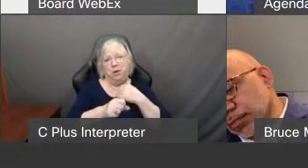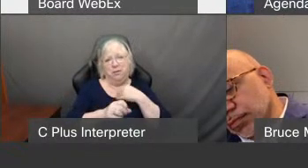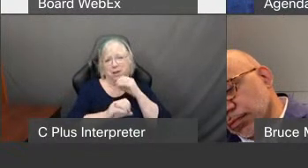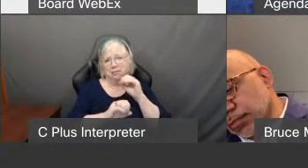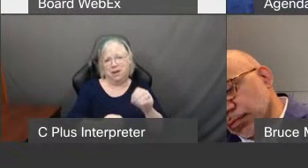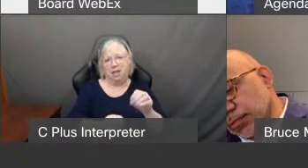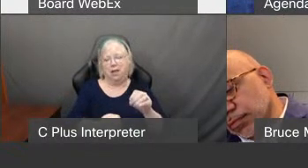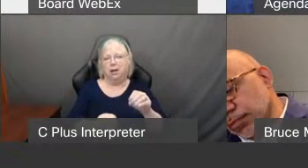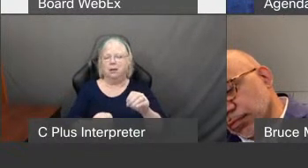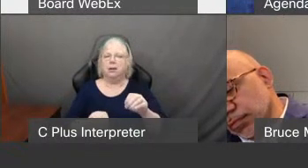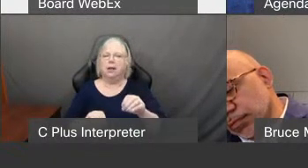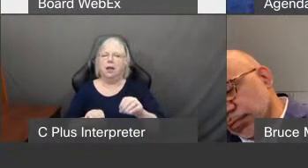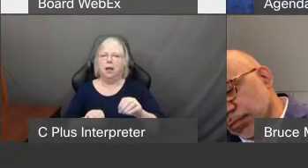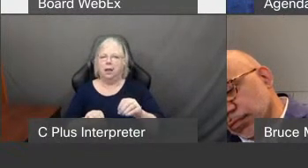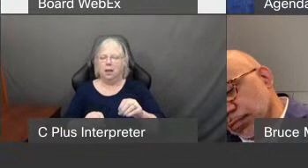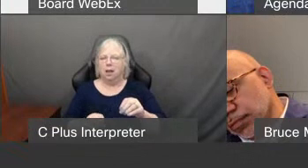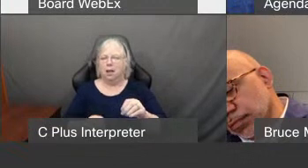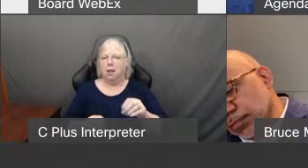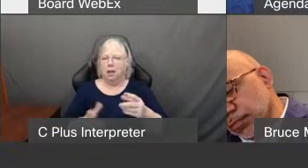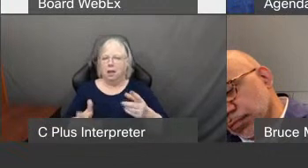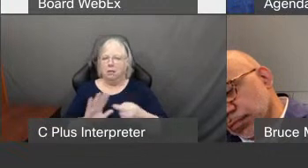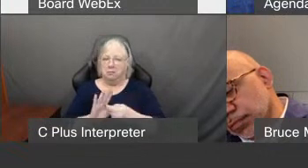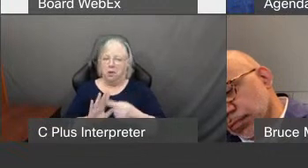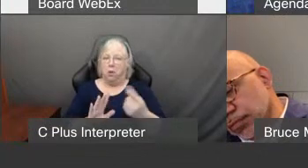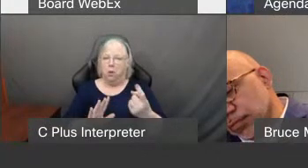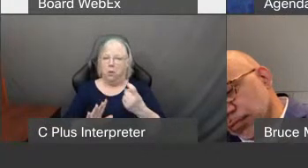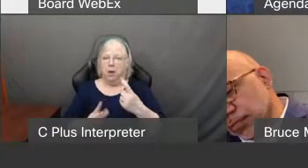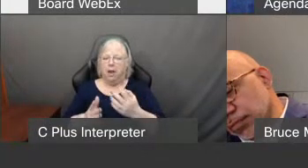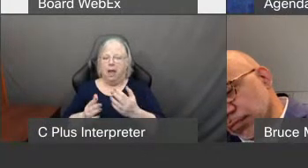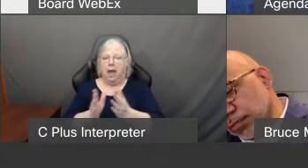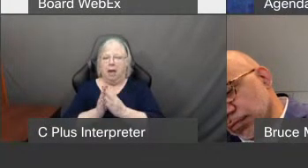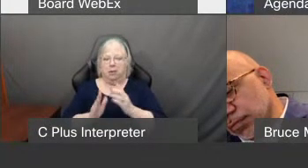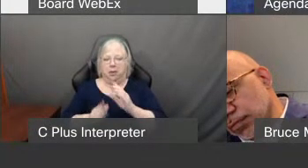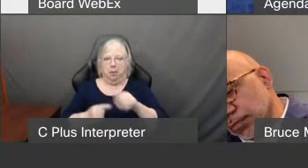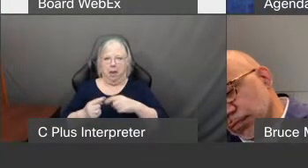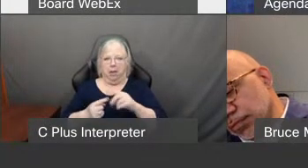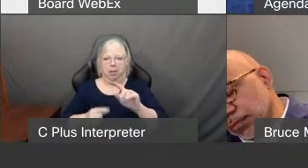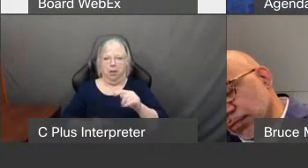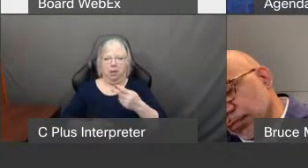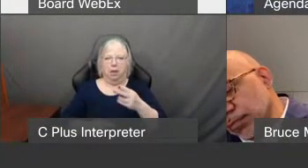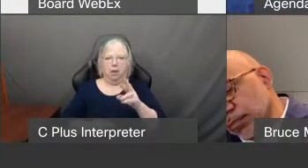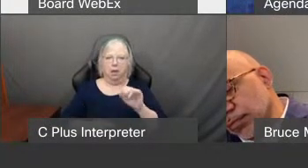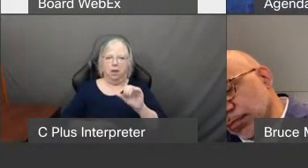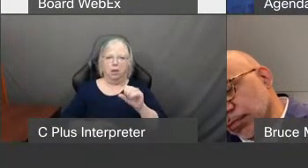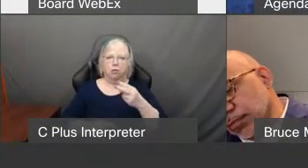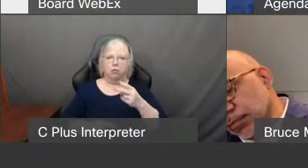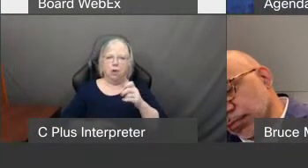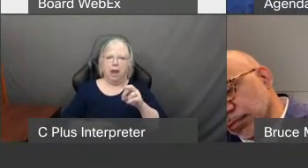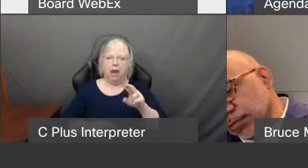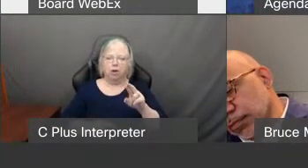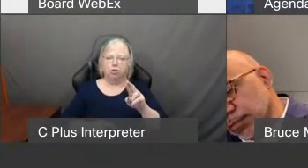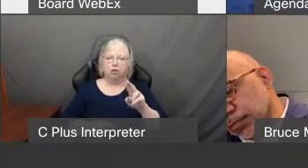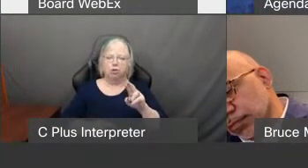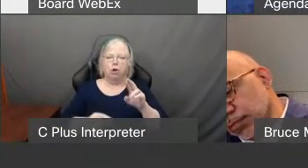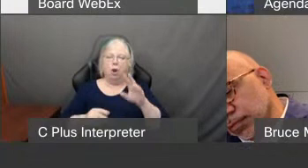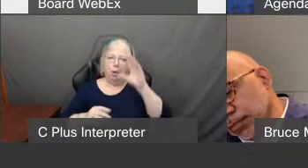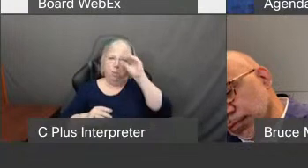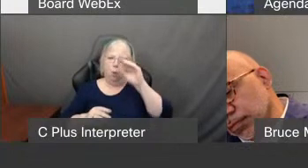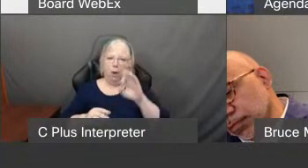point, someone asked me about the Thrasher Boys Club, and I couldn't tell them anything. I don't know if it's open or anything,